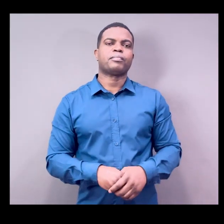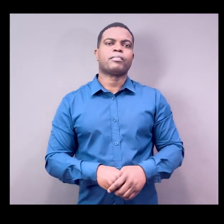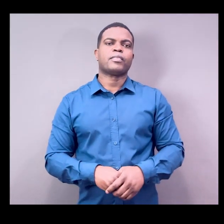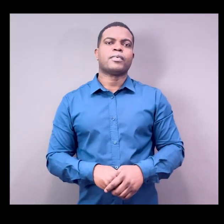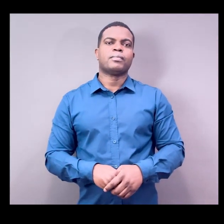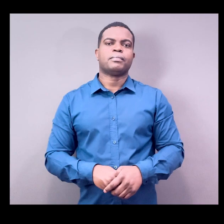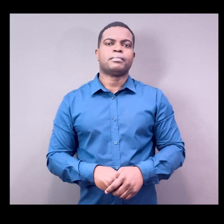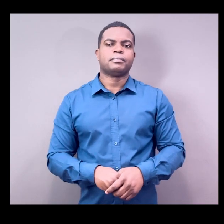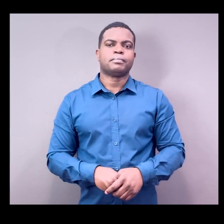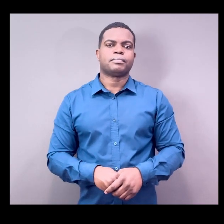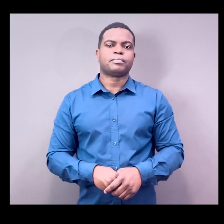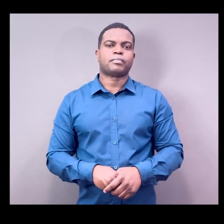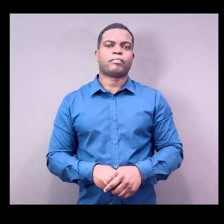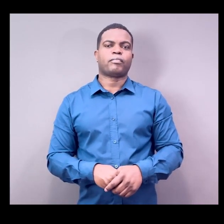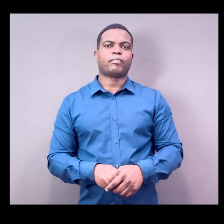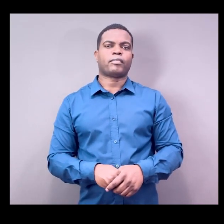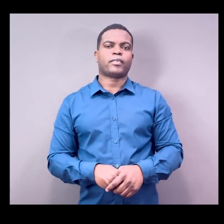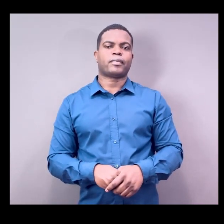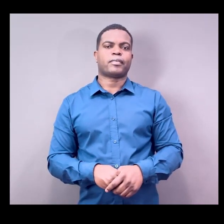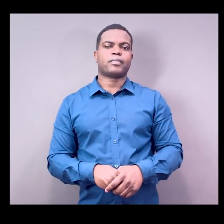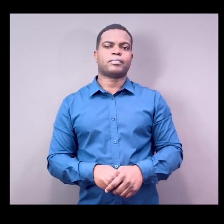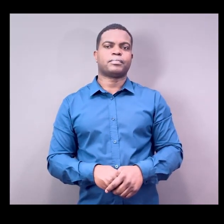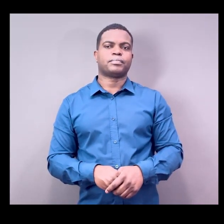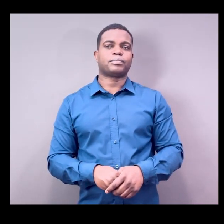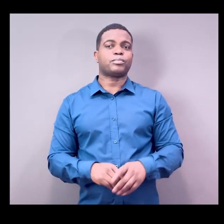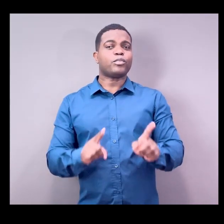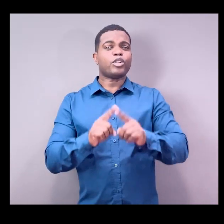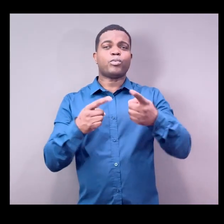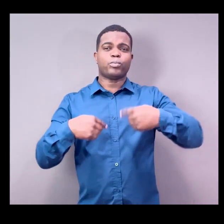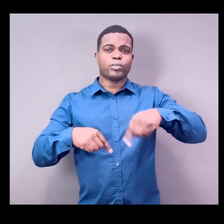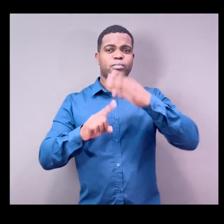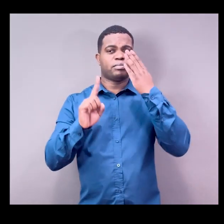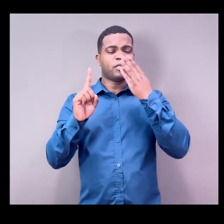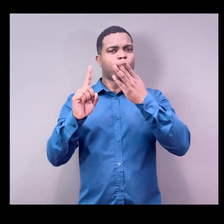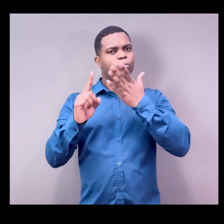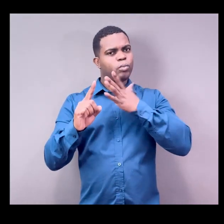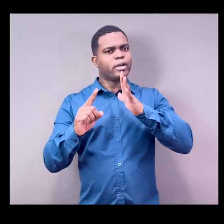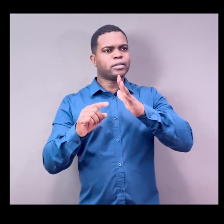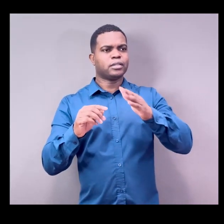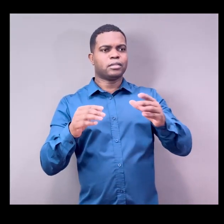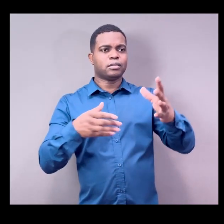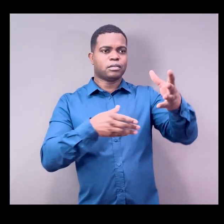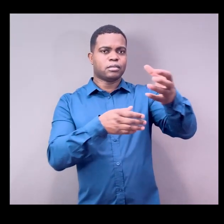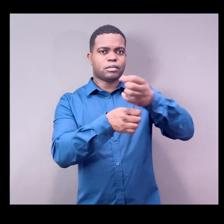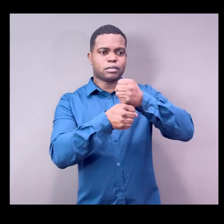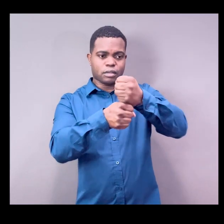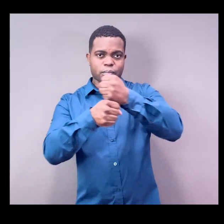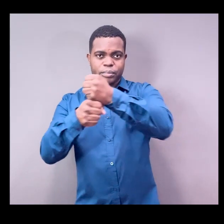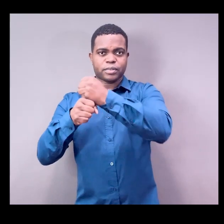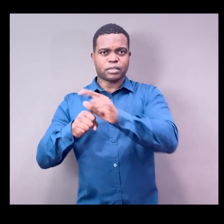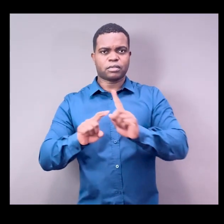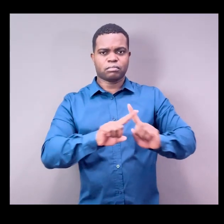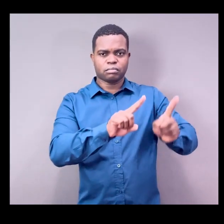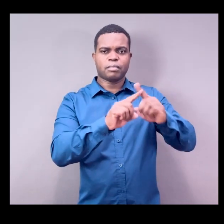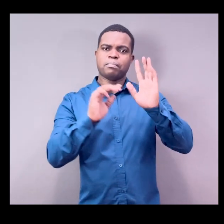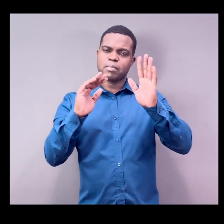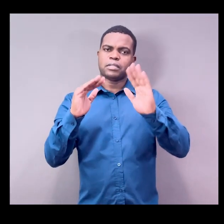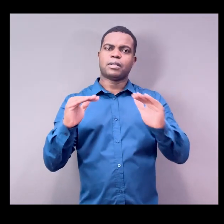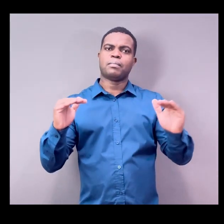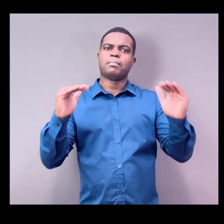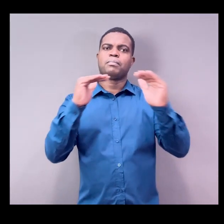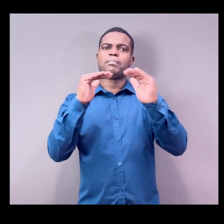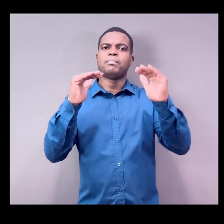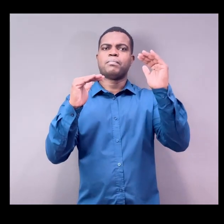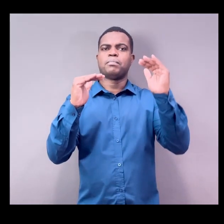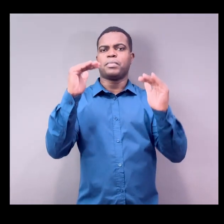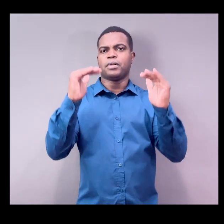be keen on diversity. You need to strive for balanced representation so that